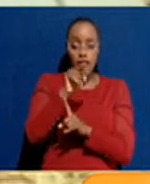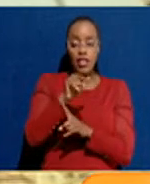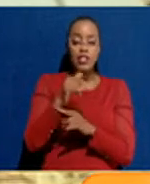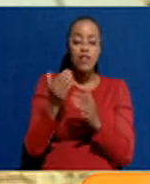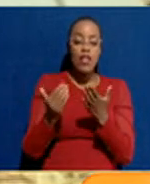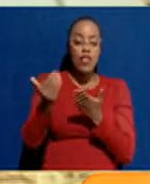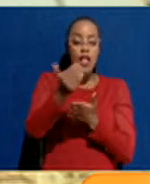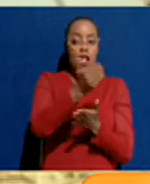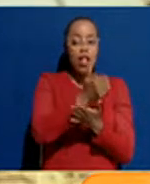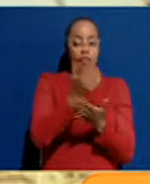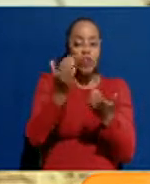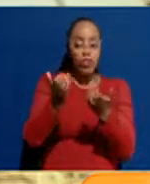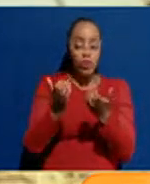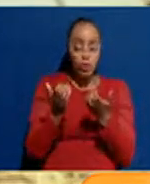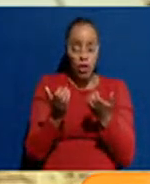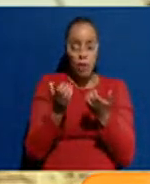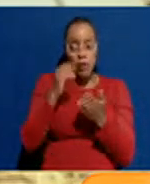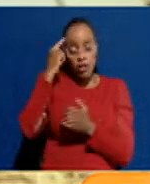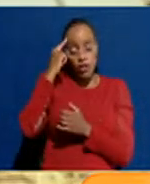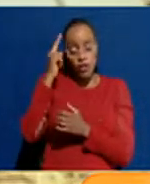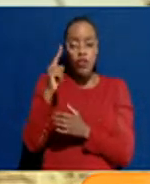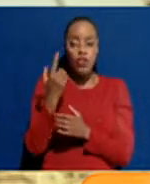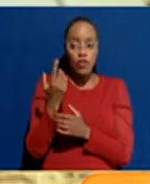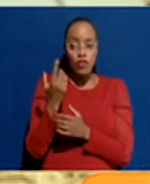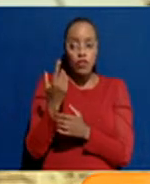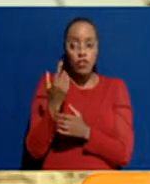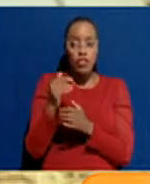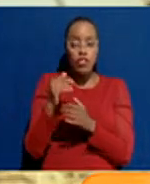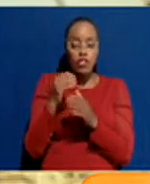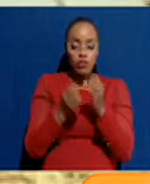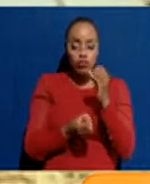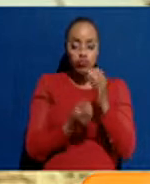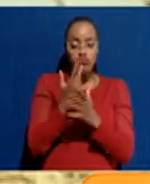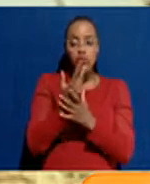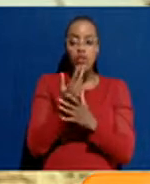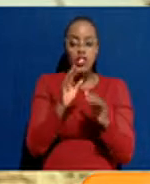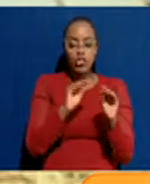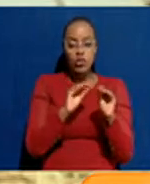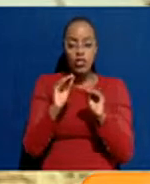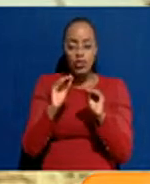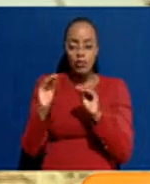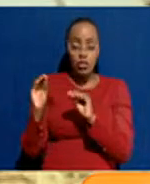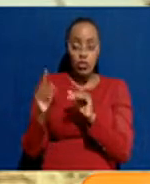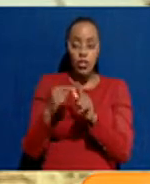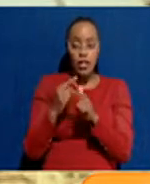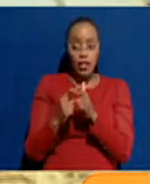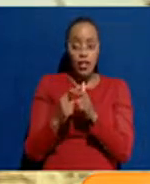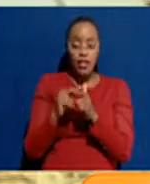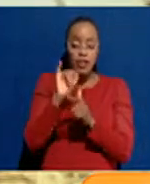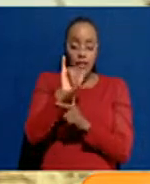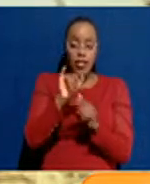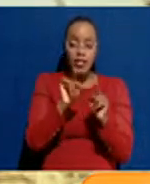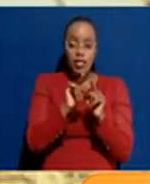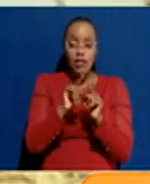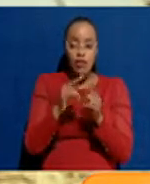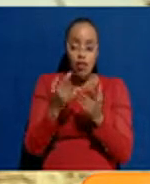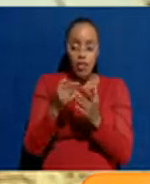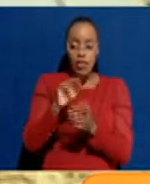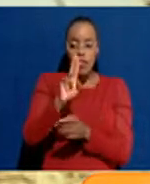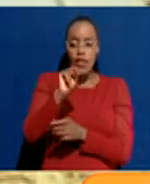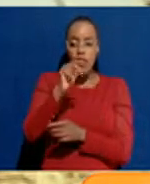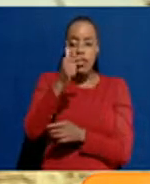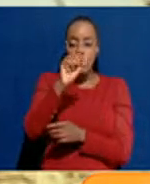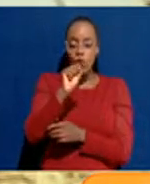requirements for generation, transmission, and retail is the number of units that is sold.